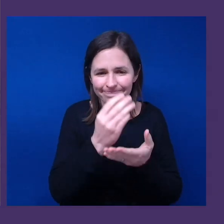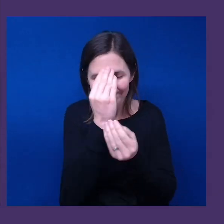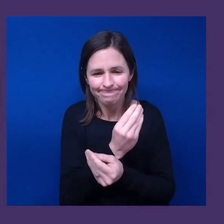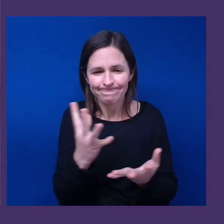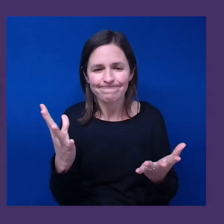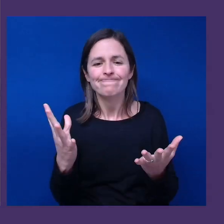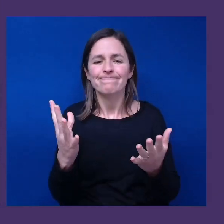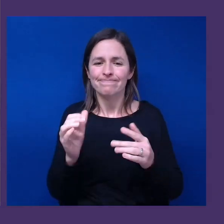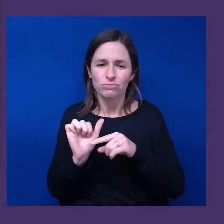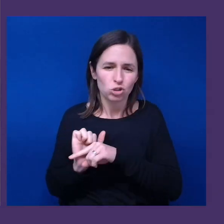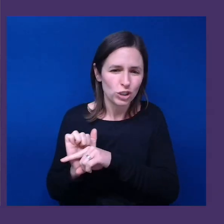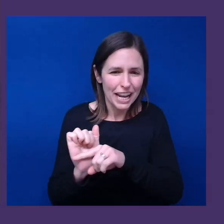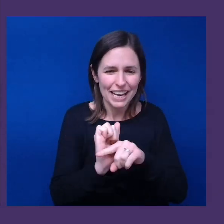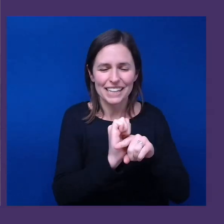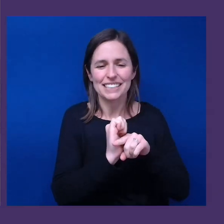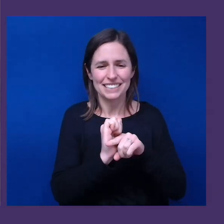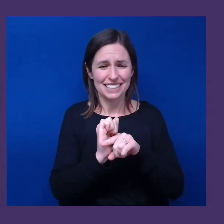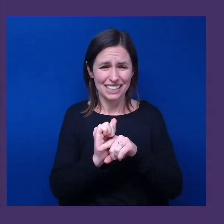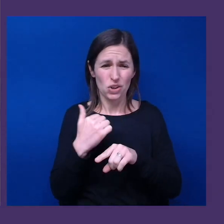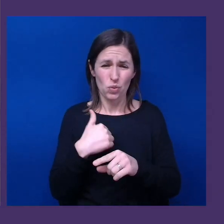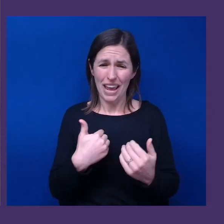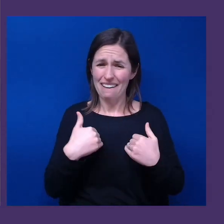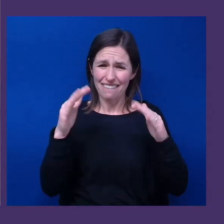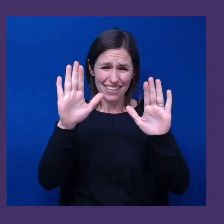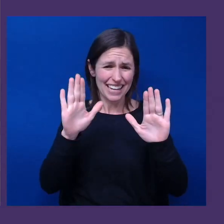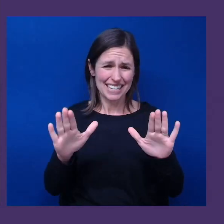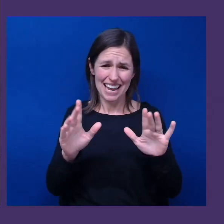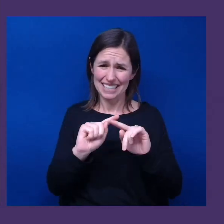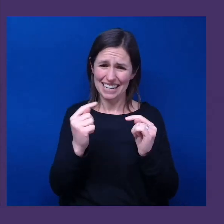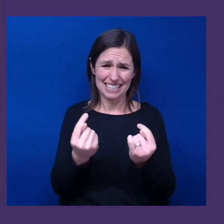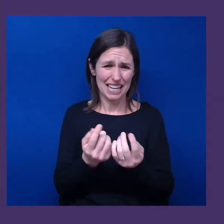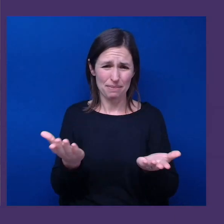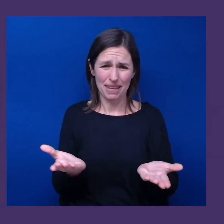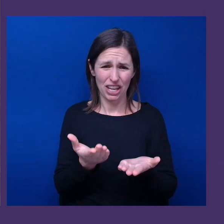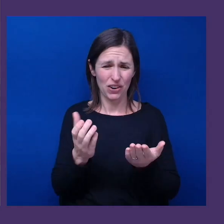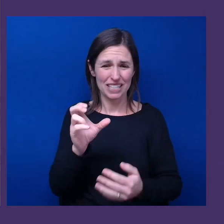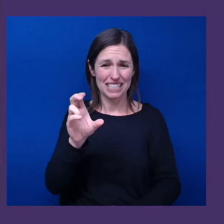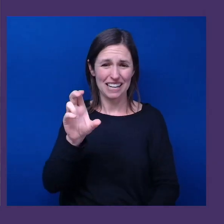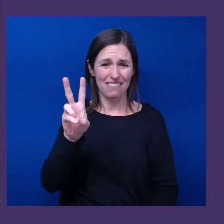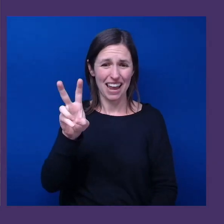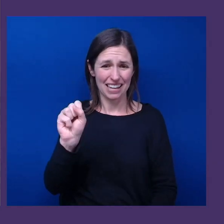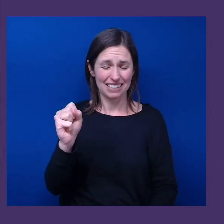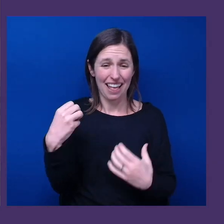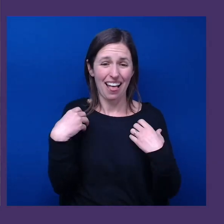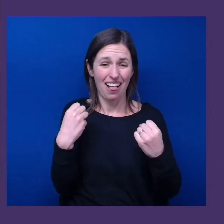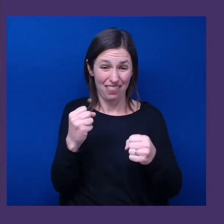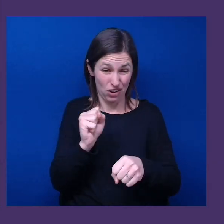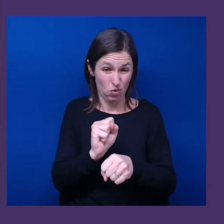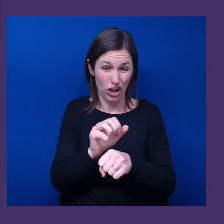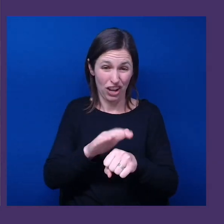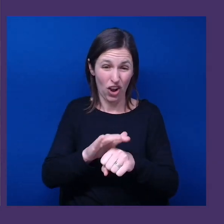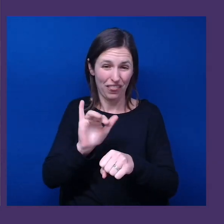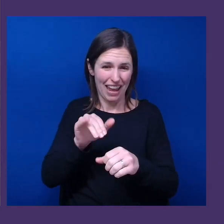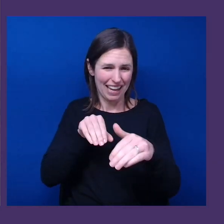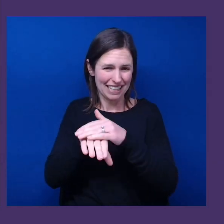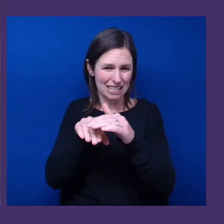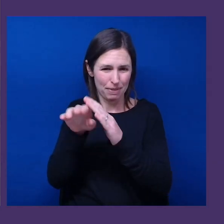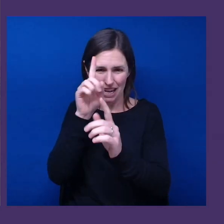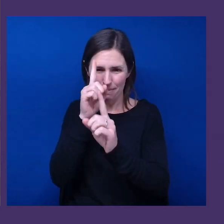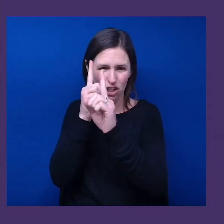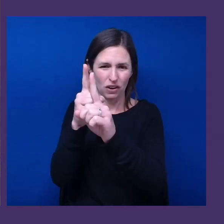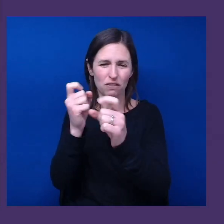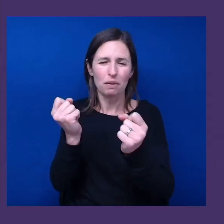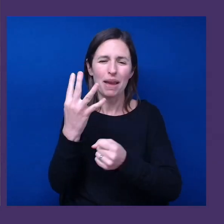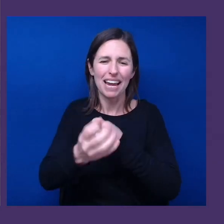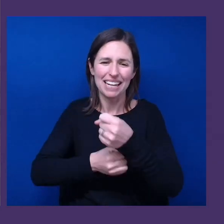train. We have a fantastic team here at CVS Health who've been working on this mission for years and have built really high